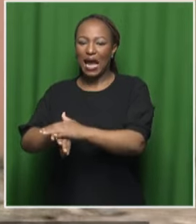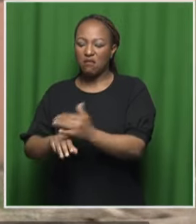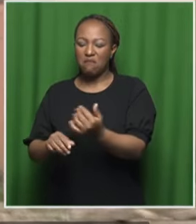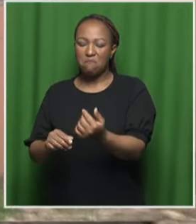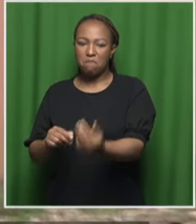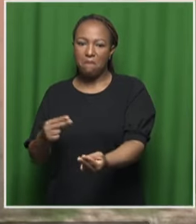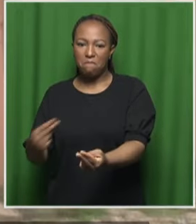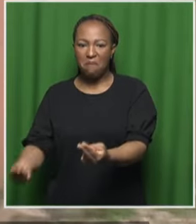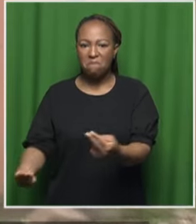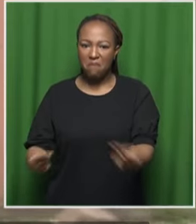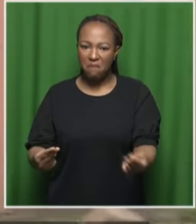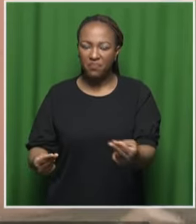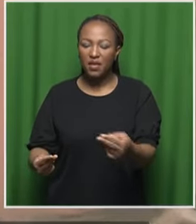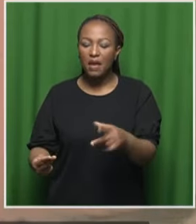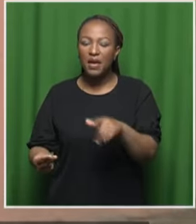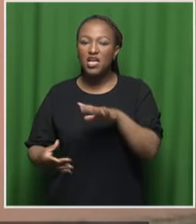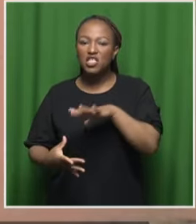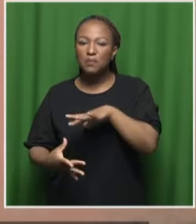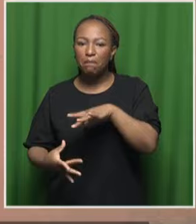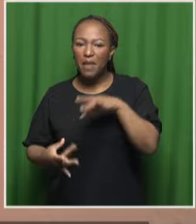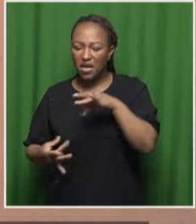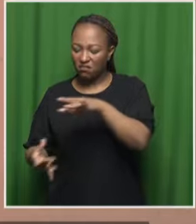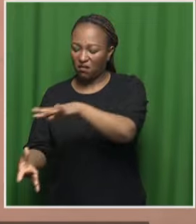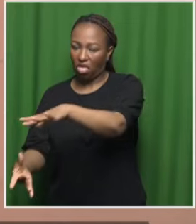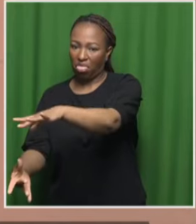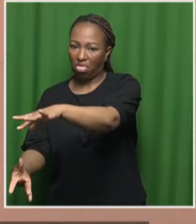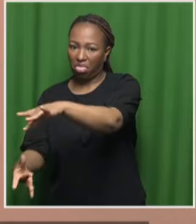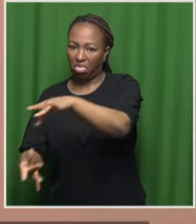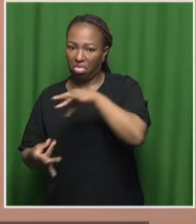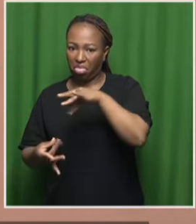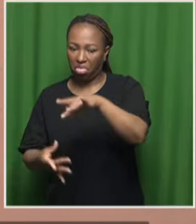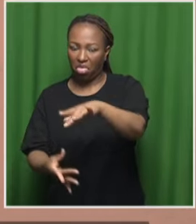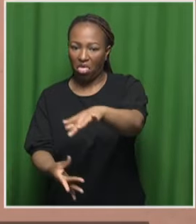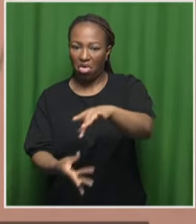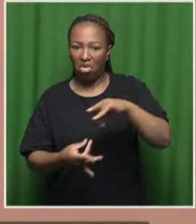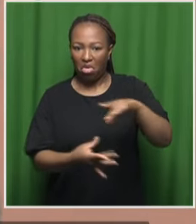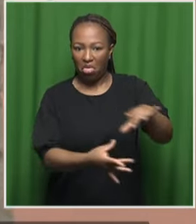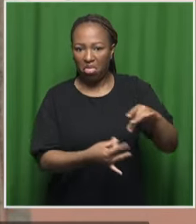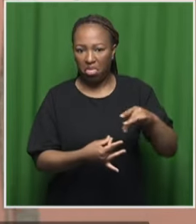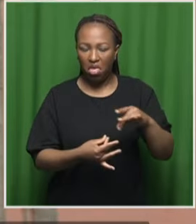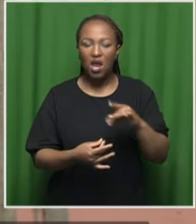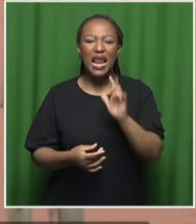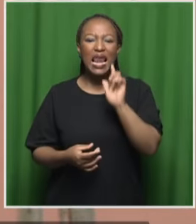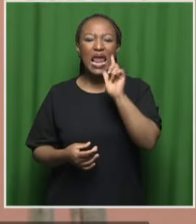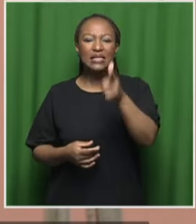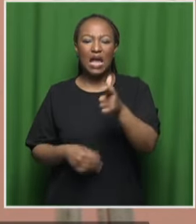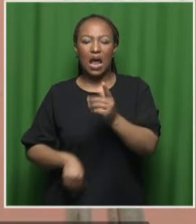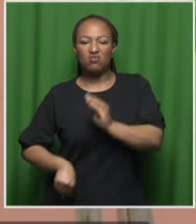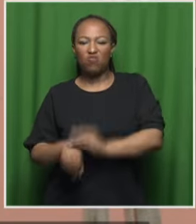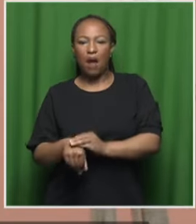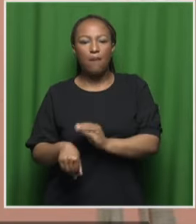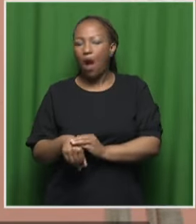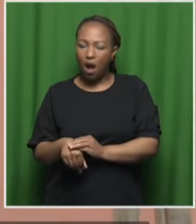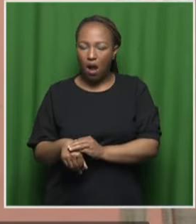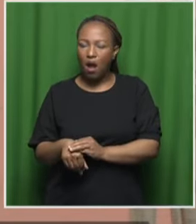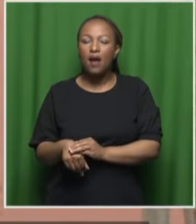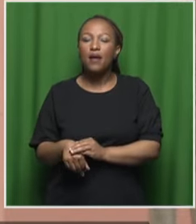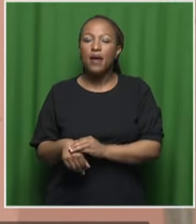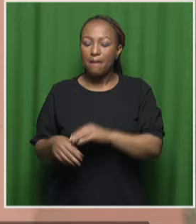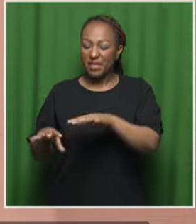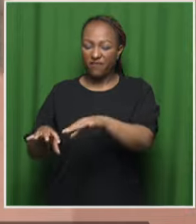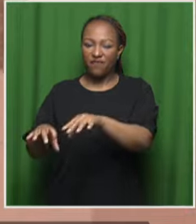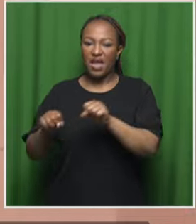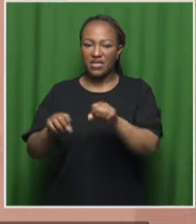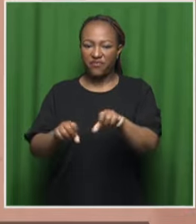scene so that it doesn't maybe trouble those who are left behind. So we are still waiting those